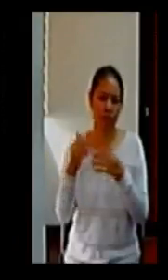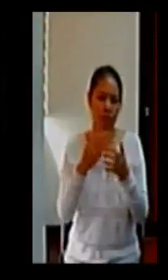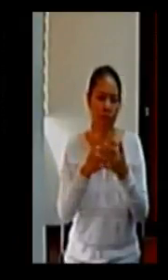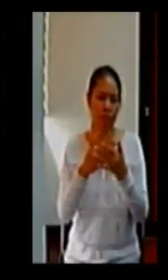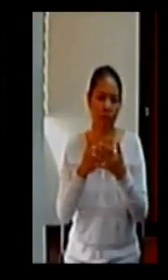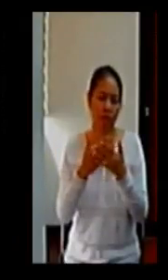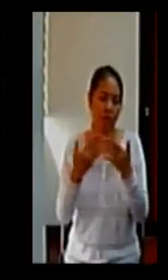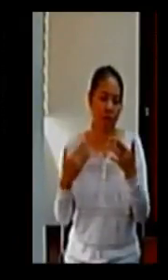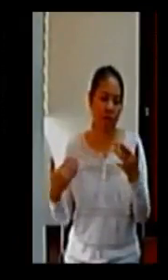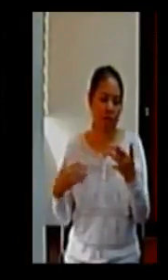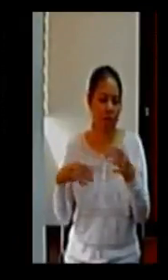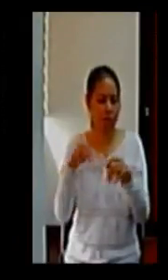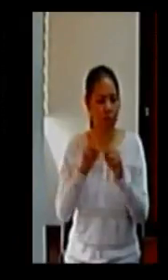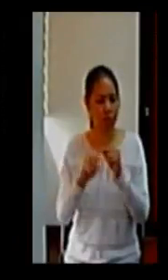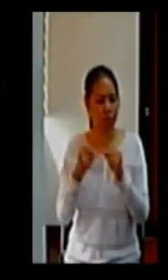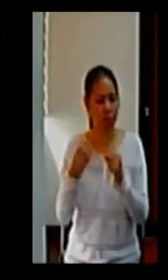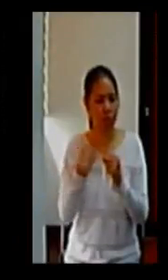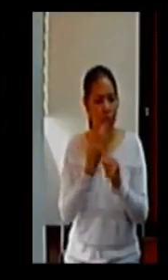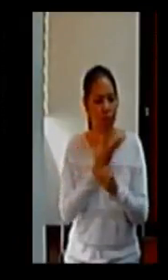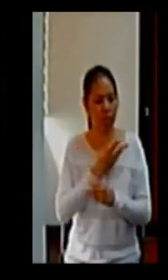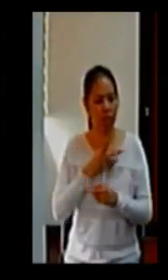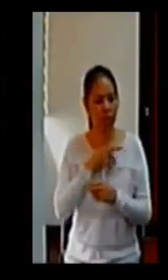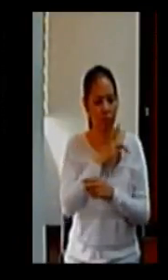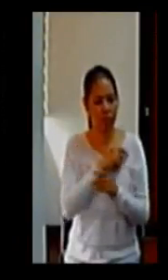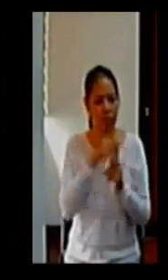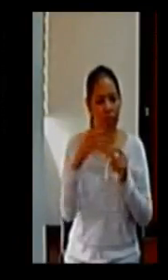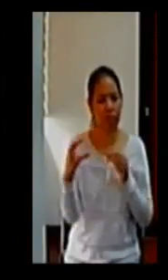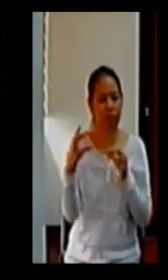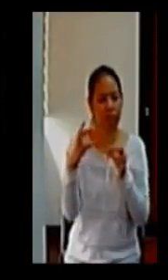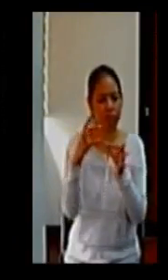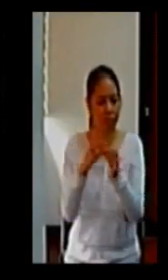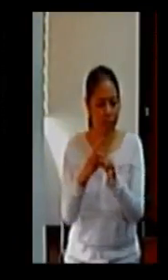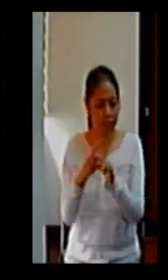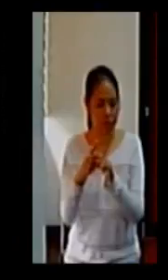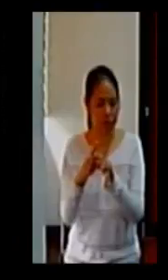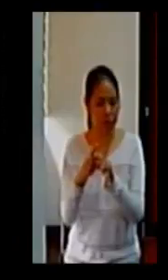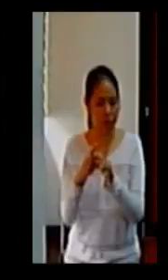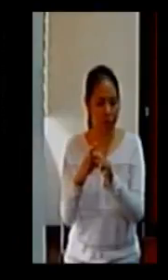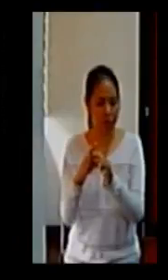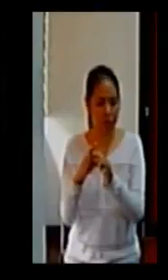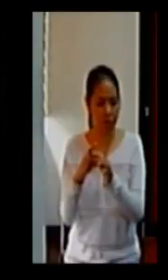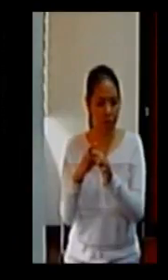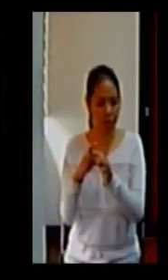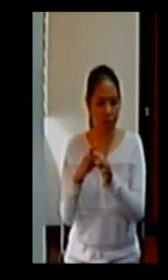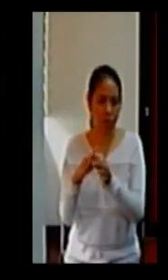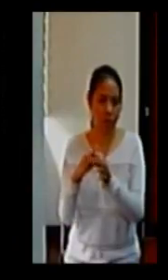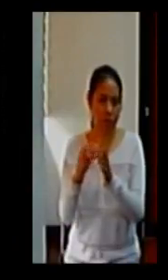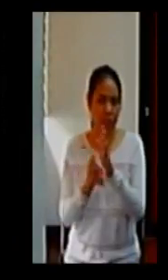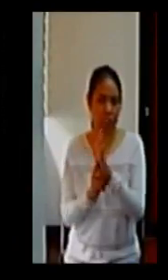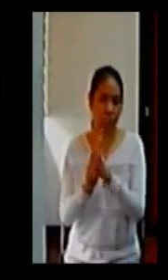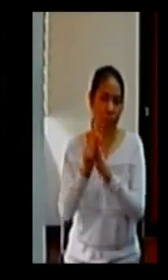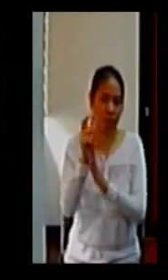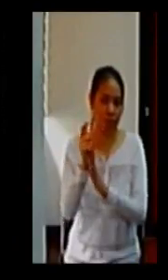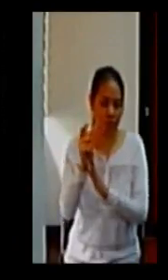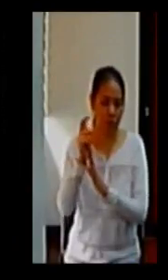better appreciate the link of the increase in temperatures or